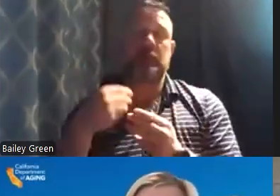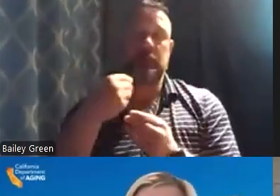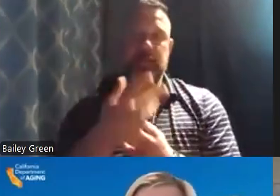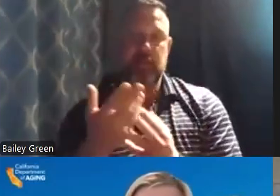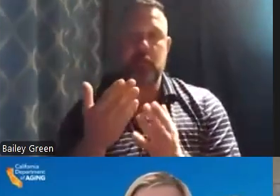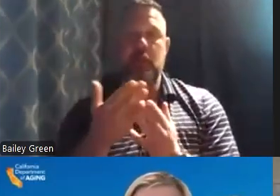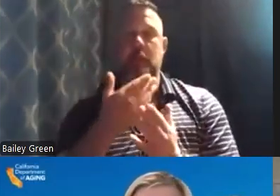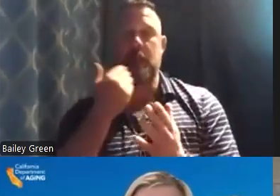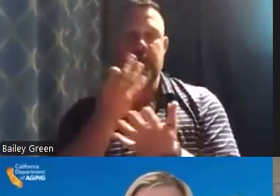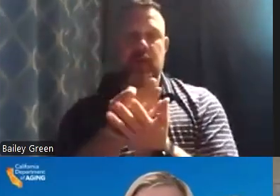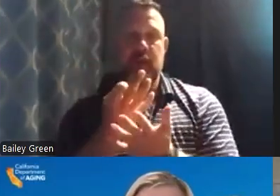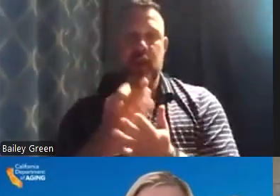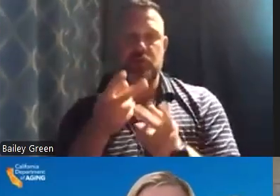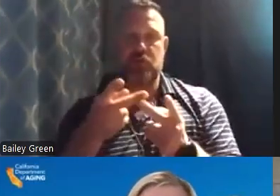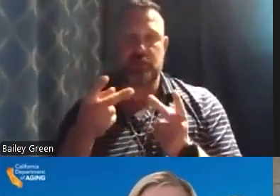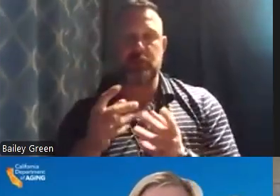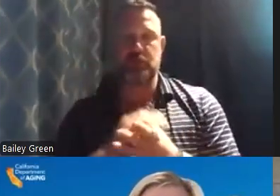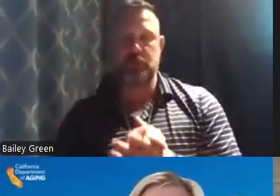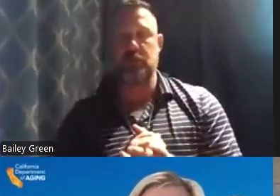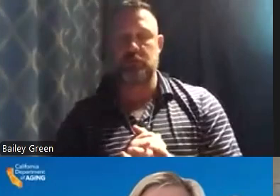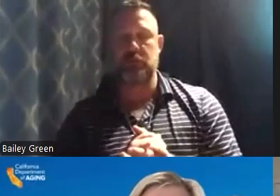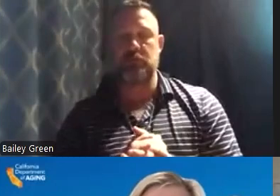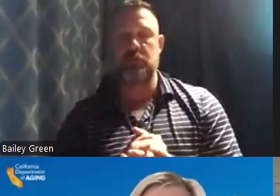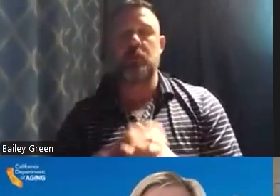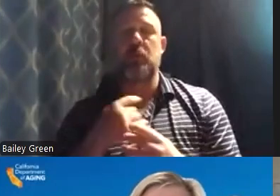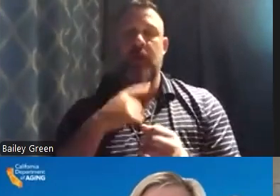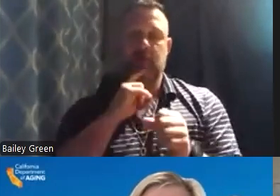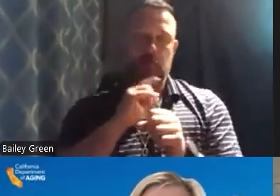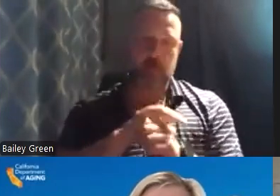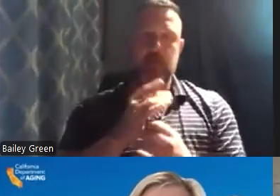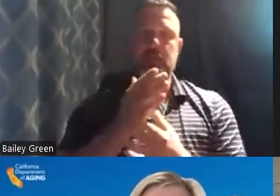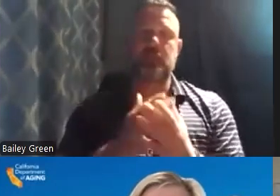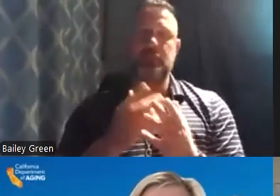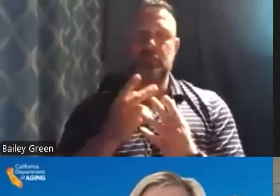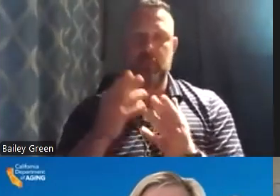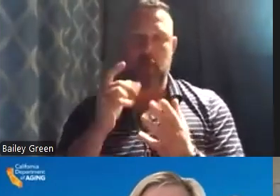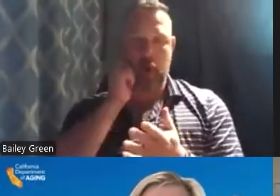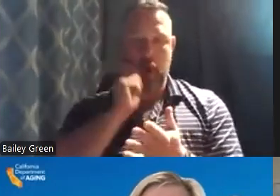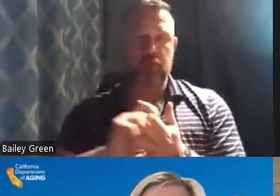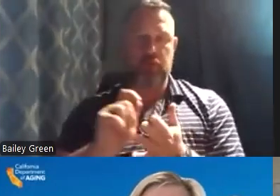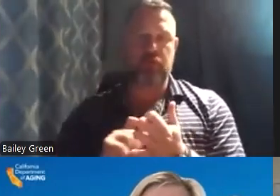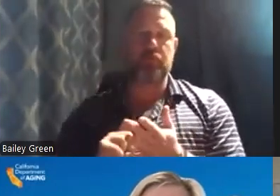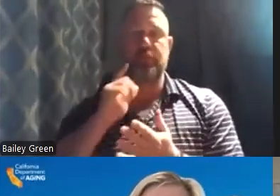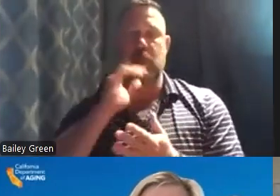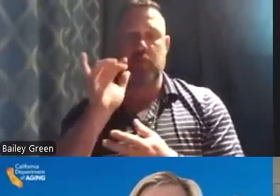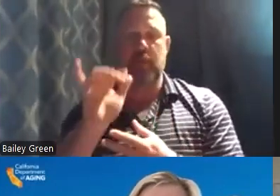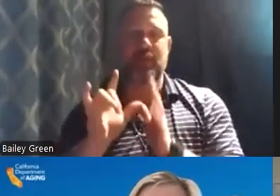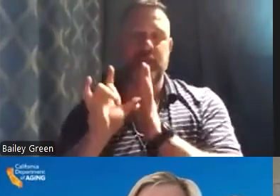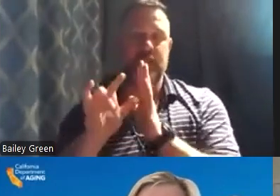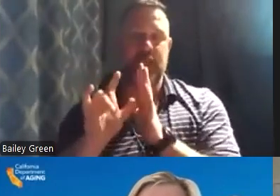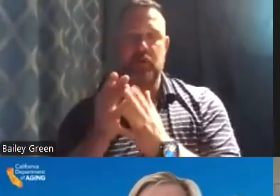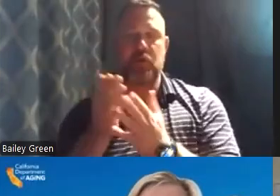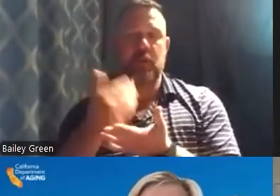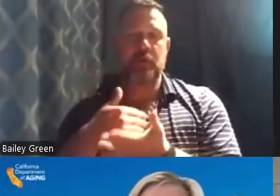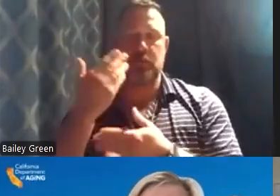a better financial position. So we do have commitments from some authors for that. So that's kind of later during the budget